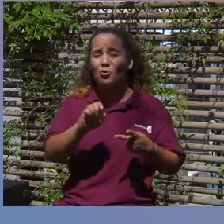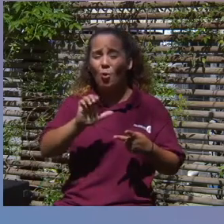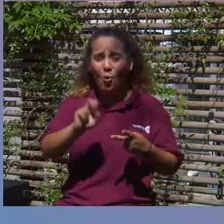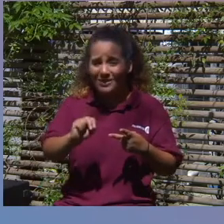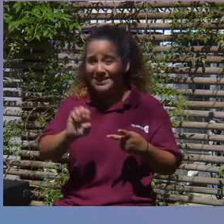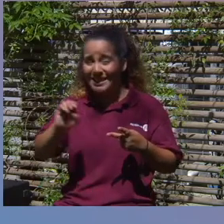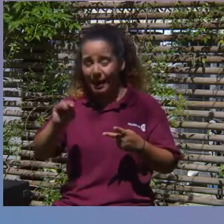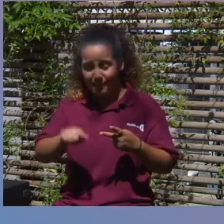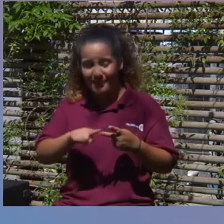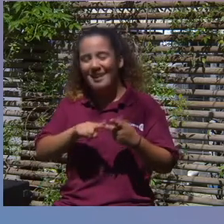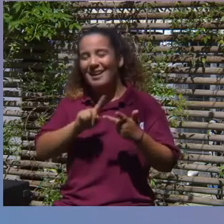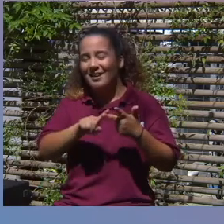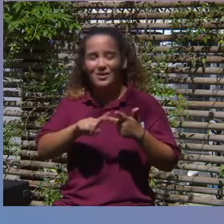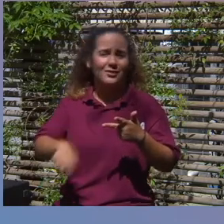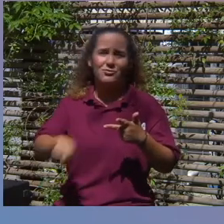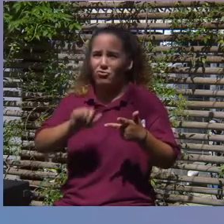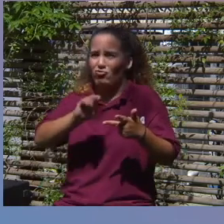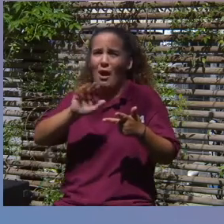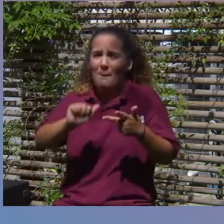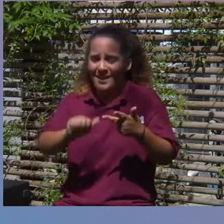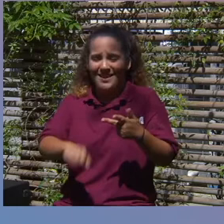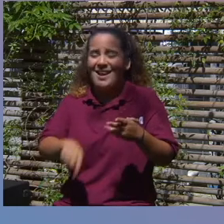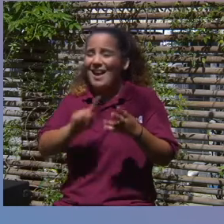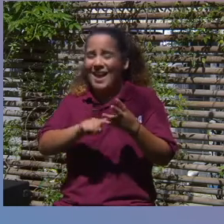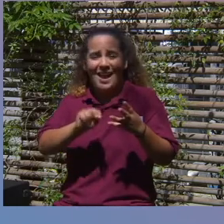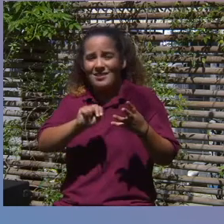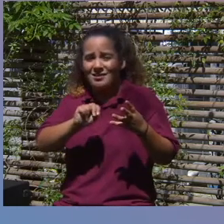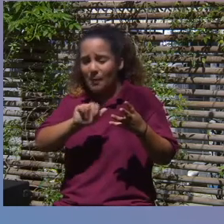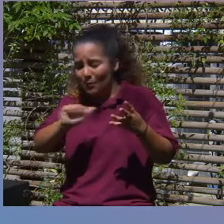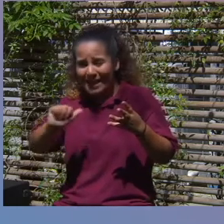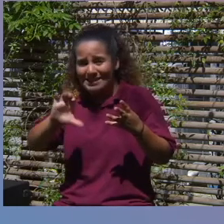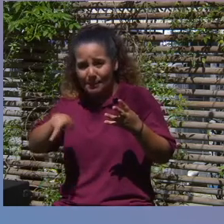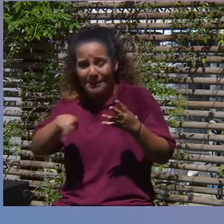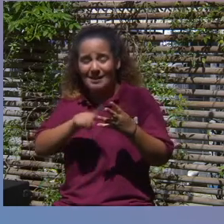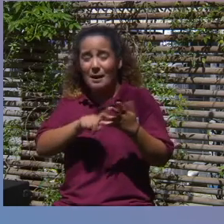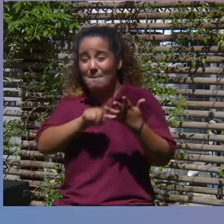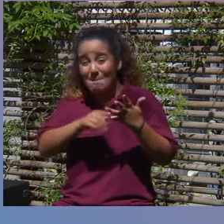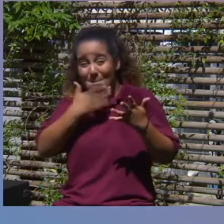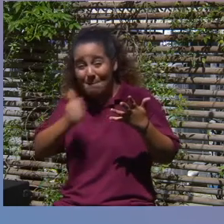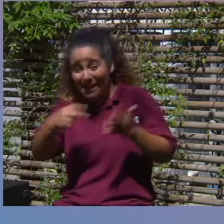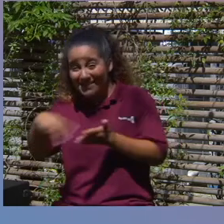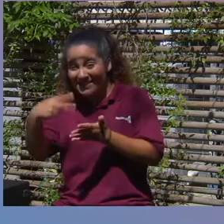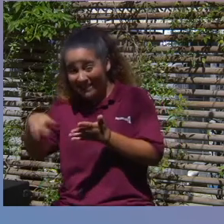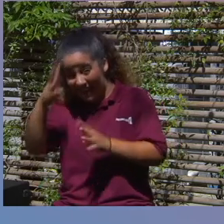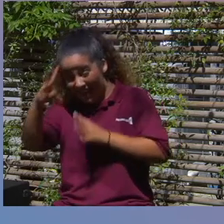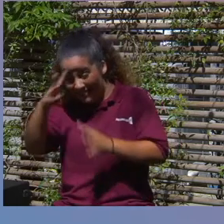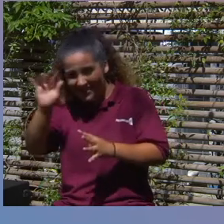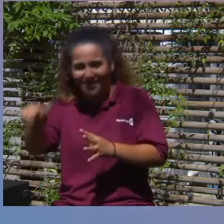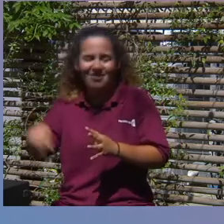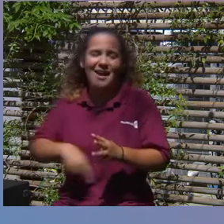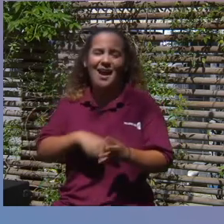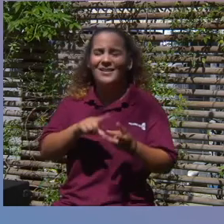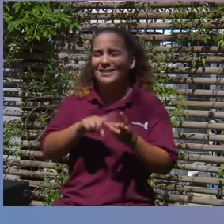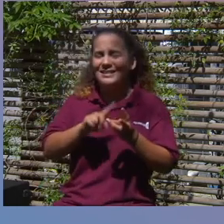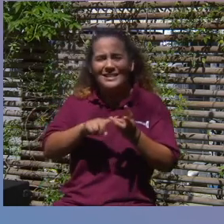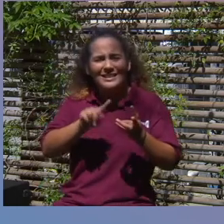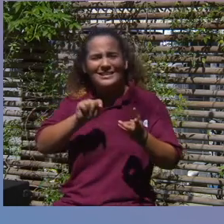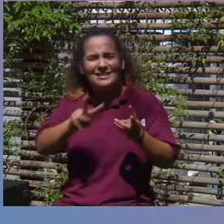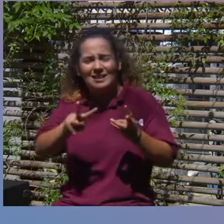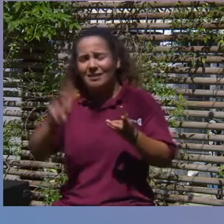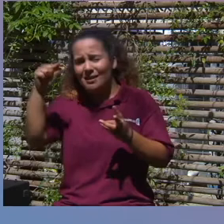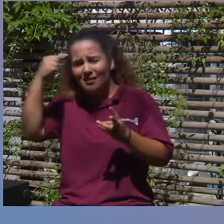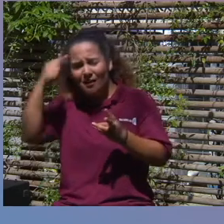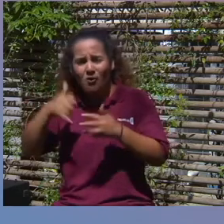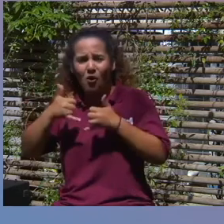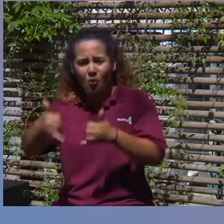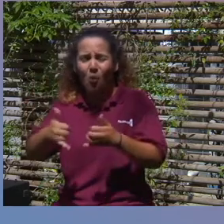NAACP Awards, a Drama Desk, an Astaire Award for Best Dance, a Television Academy 2021 Governor's Award, a